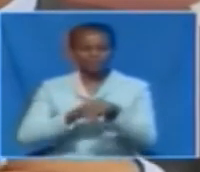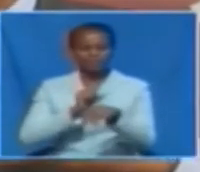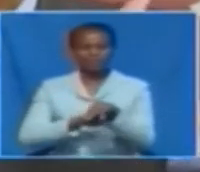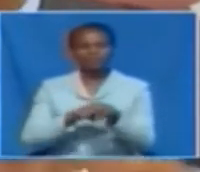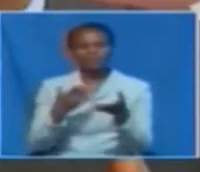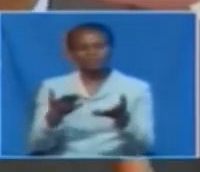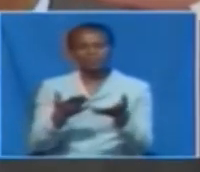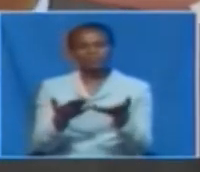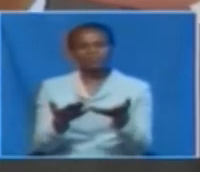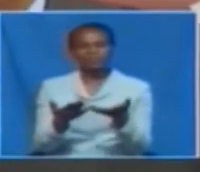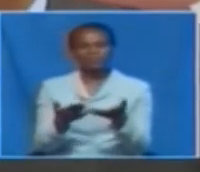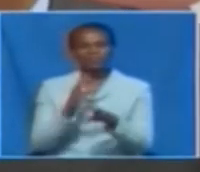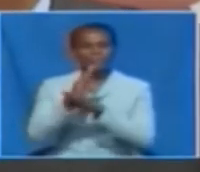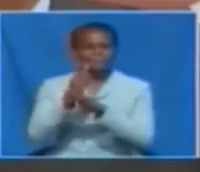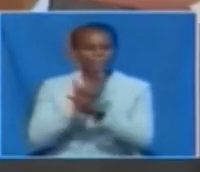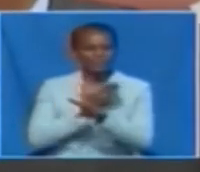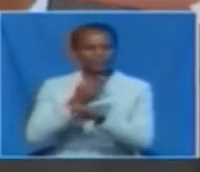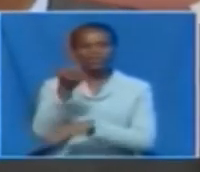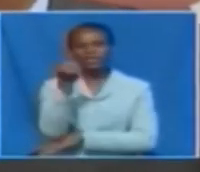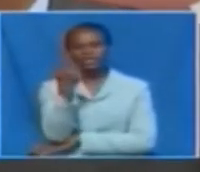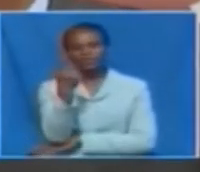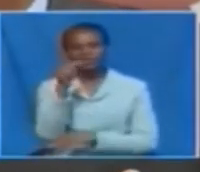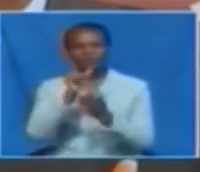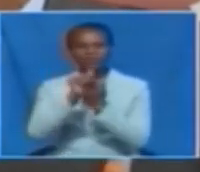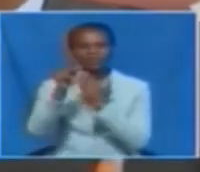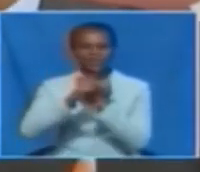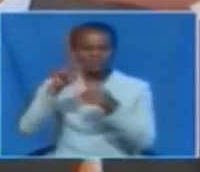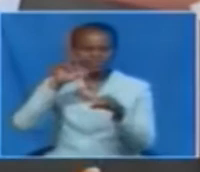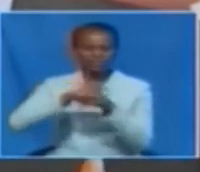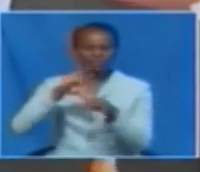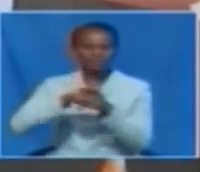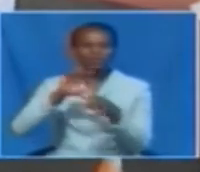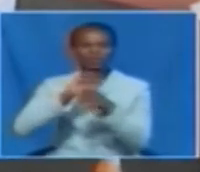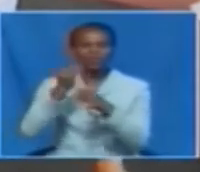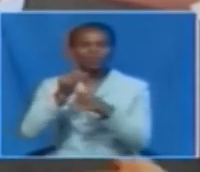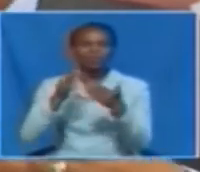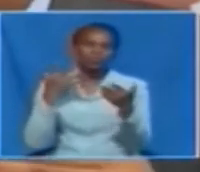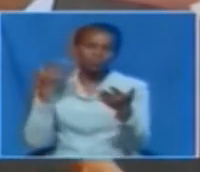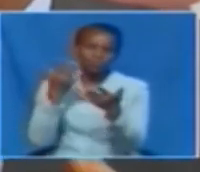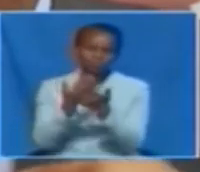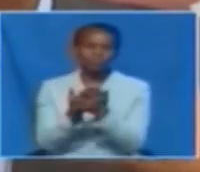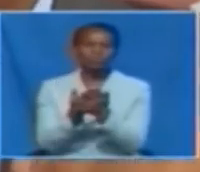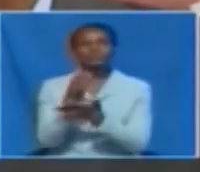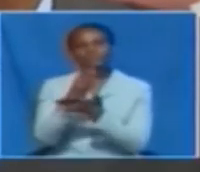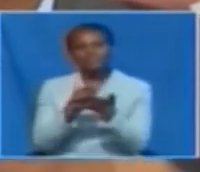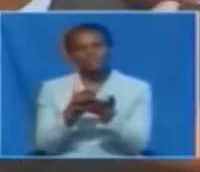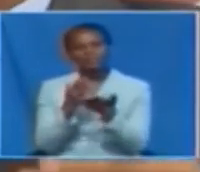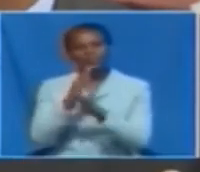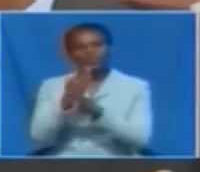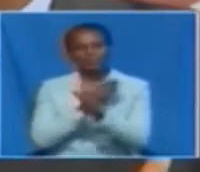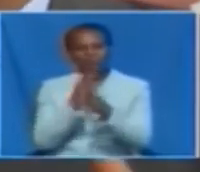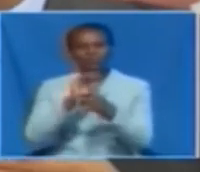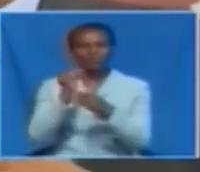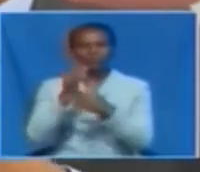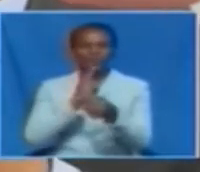whether prior to the 11th of August election or during the runoff, somewhere either before or